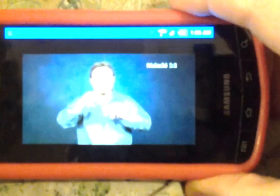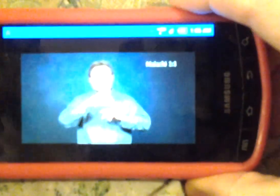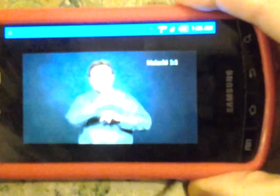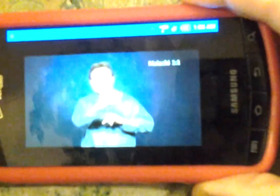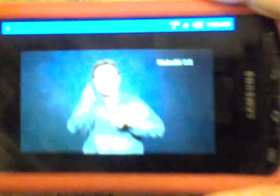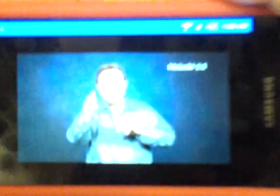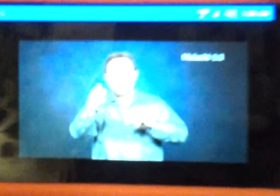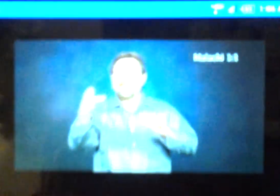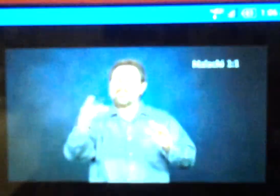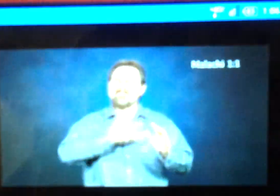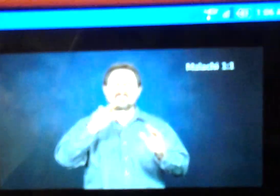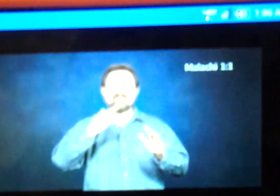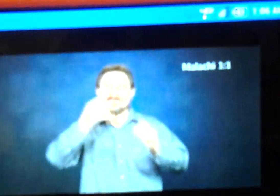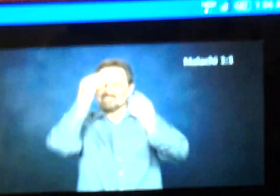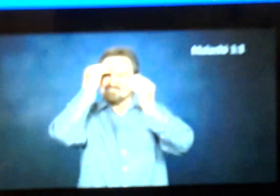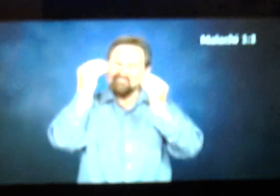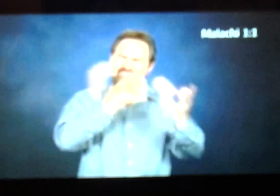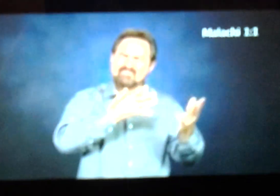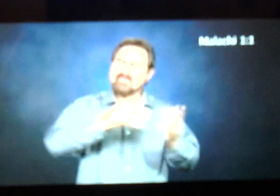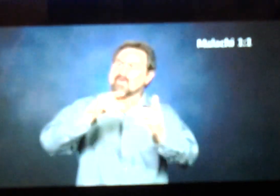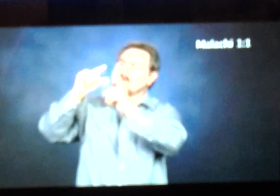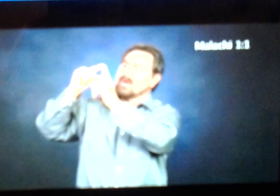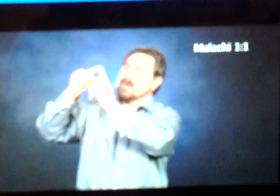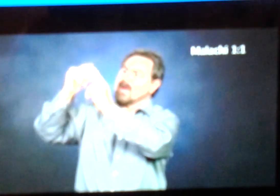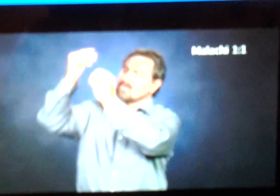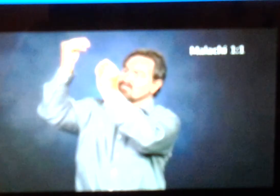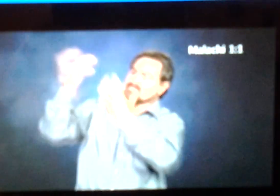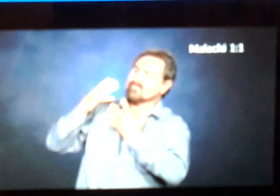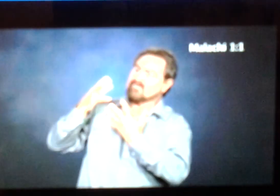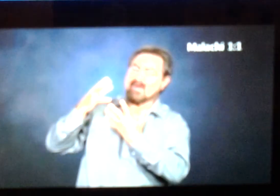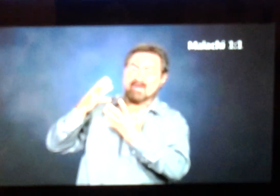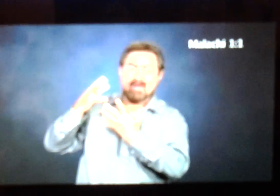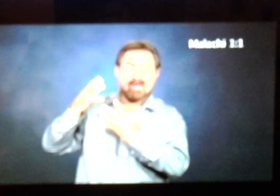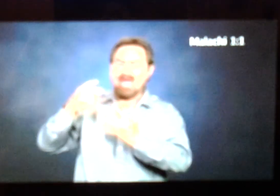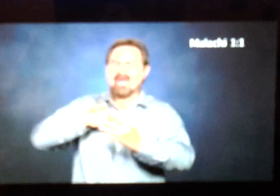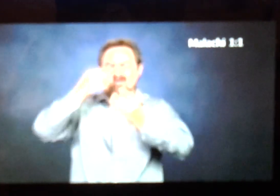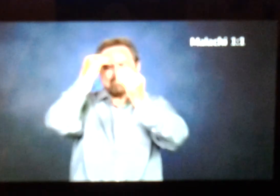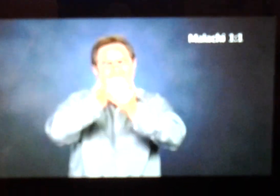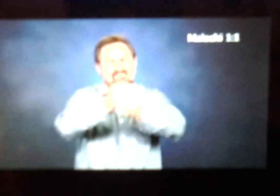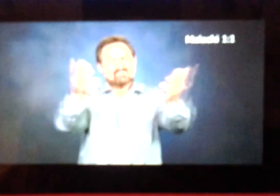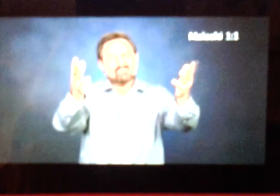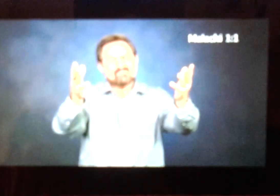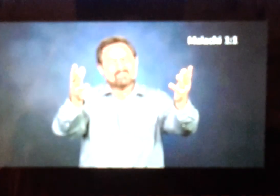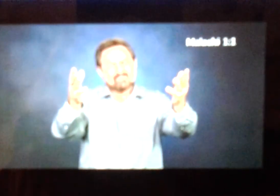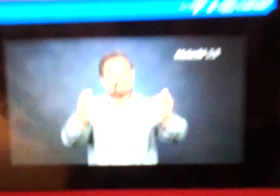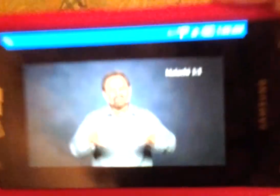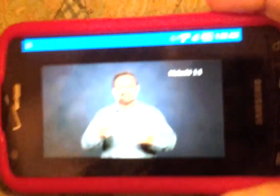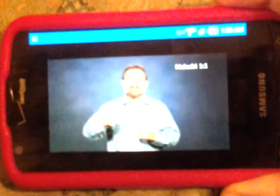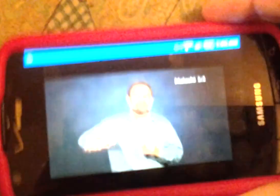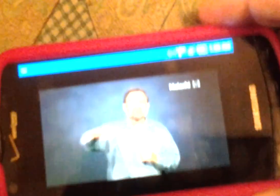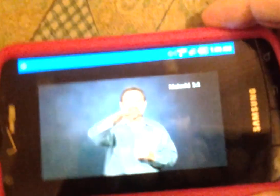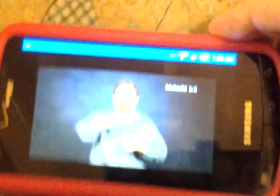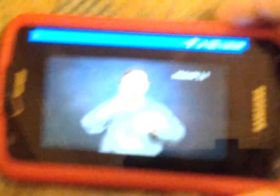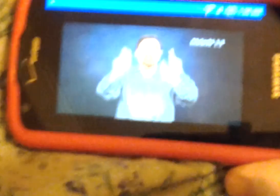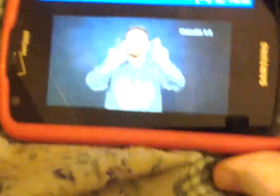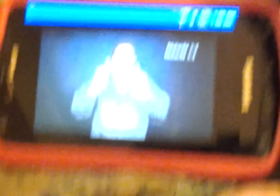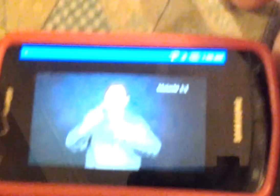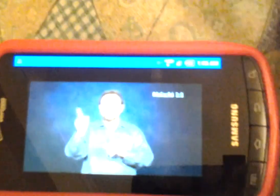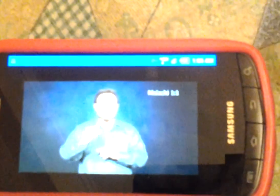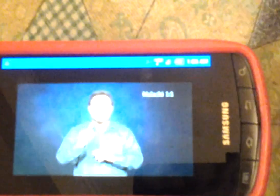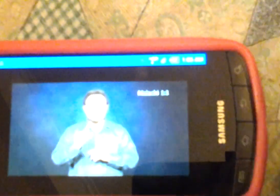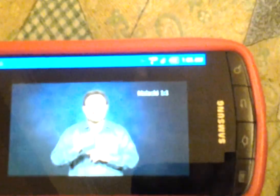I'm going bit. I know that all about my I know that my So, that's nice. So,